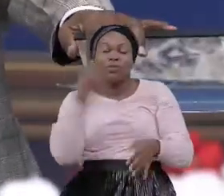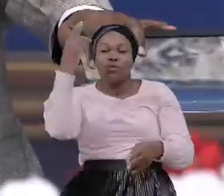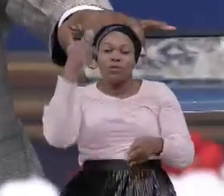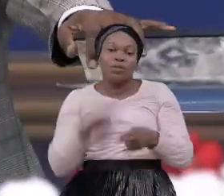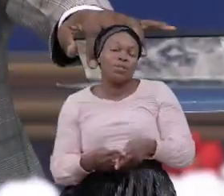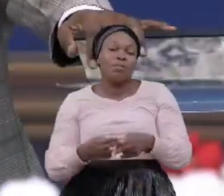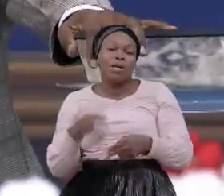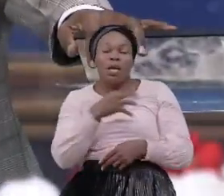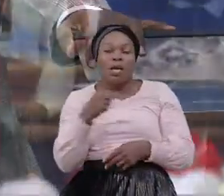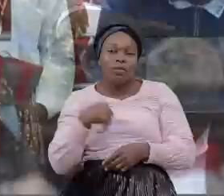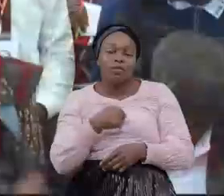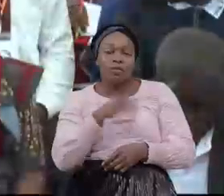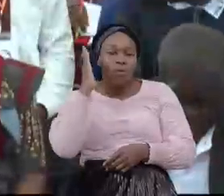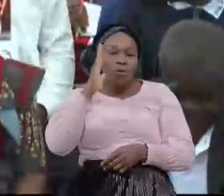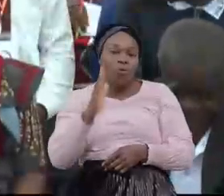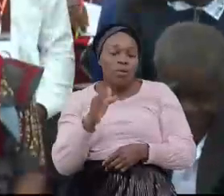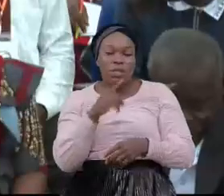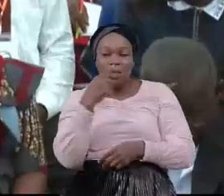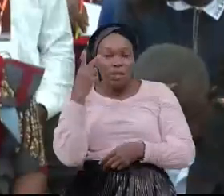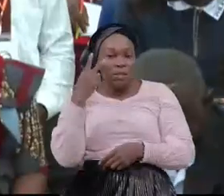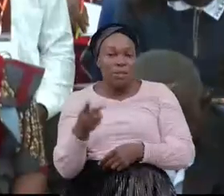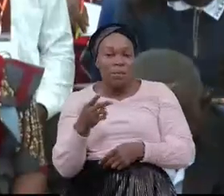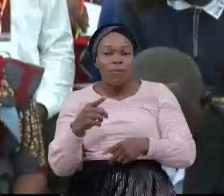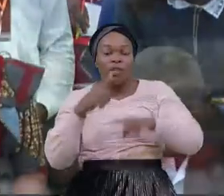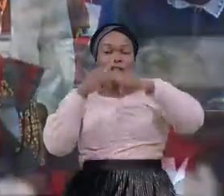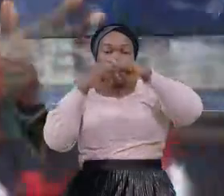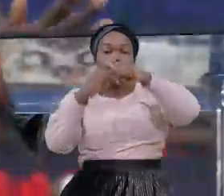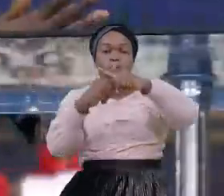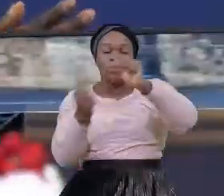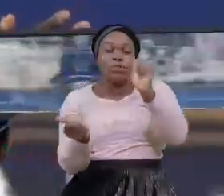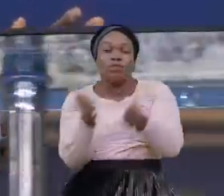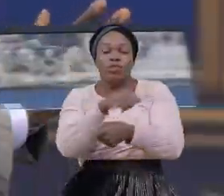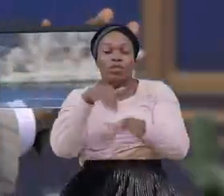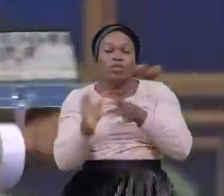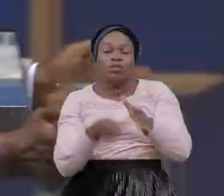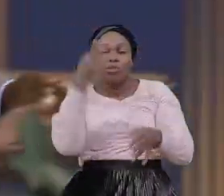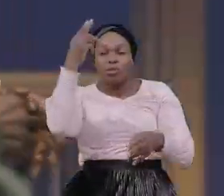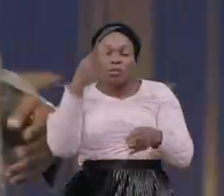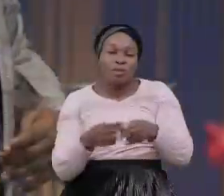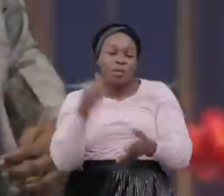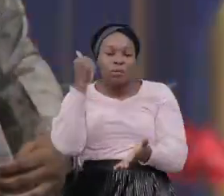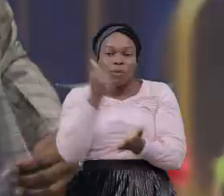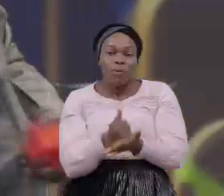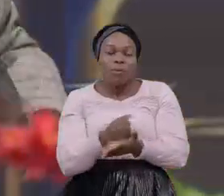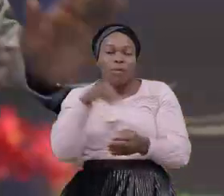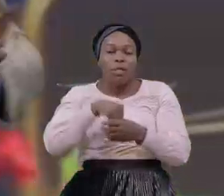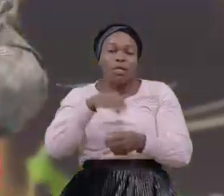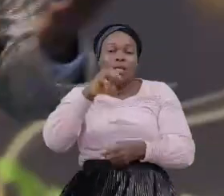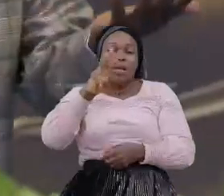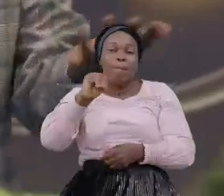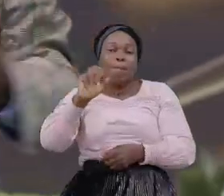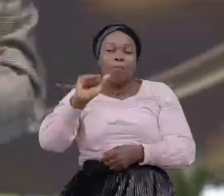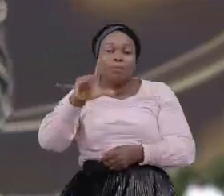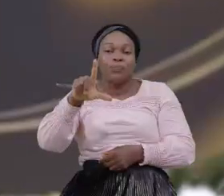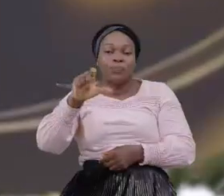a positive change. Yeah. Then there's a refining. Malachi chapter 3. And I'm reading